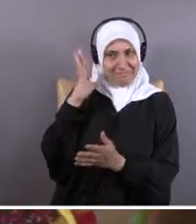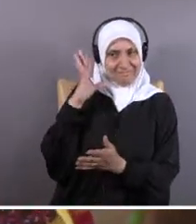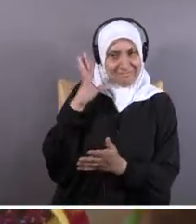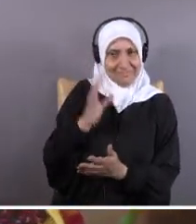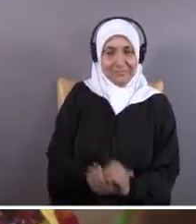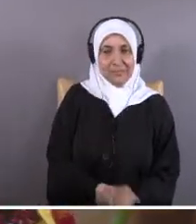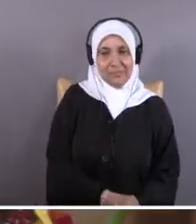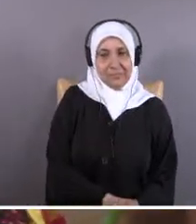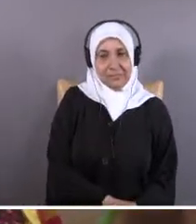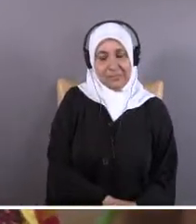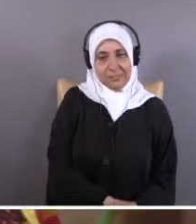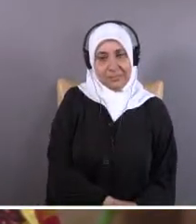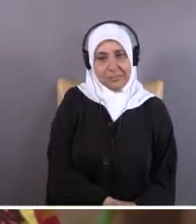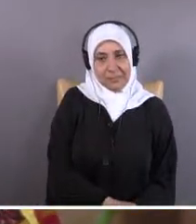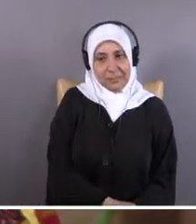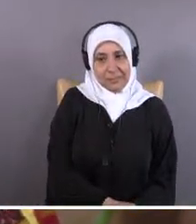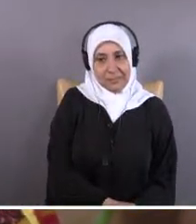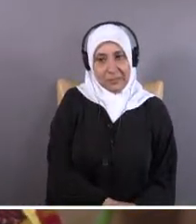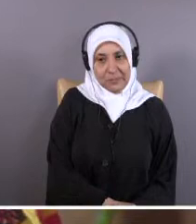It is quite